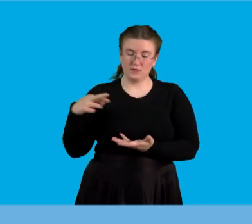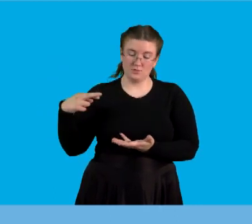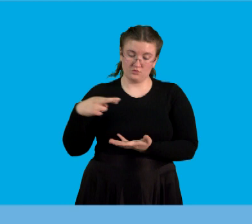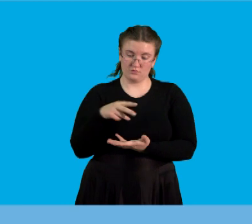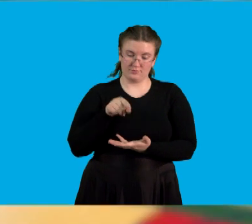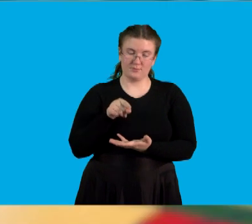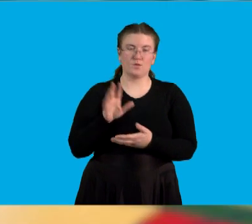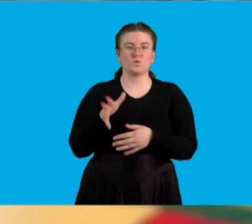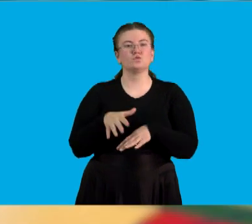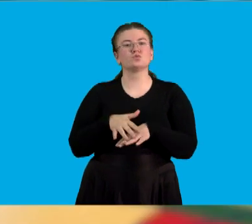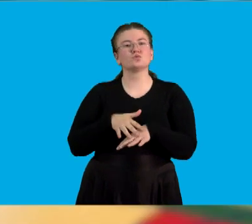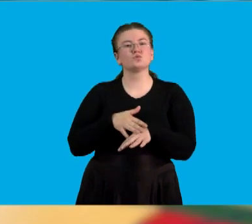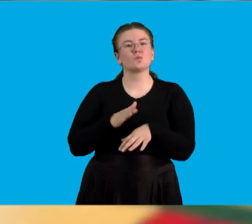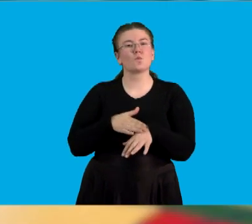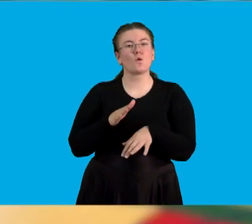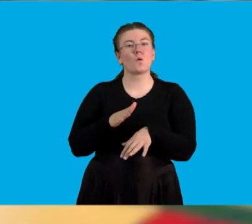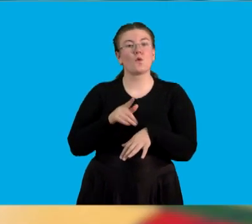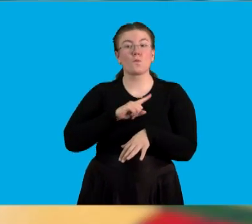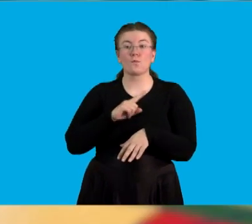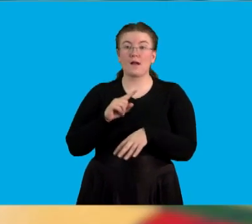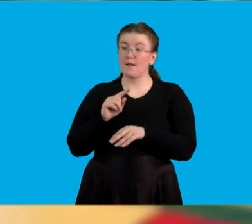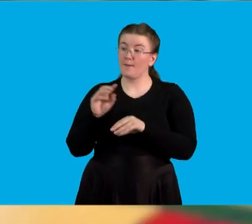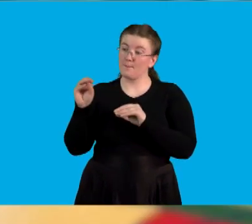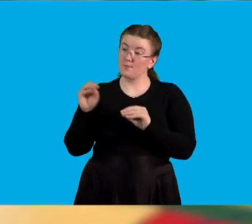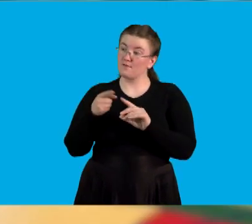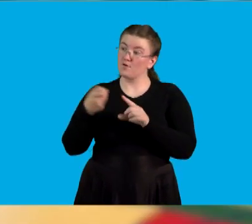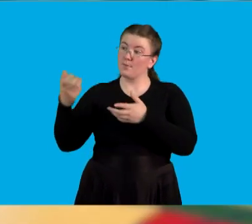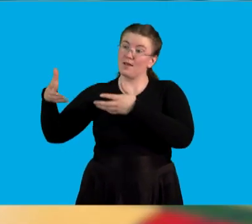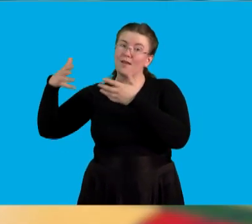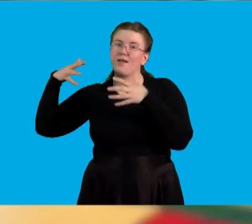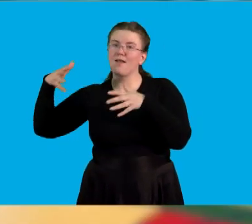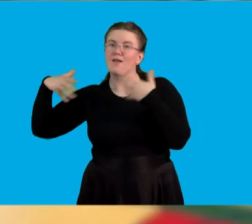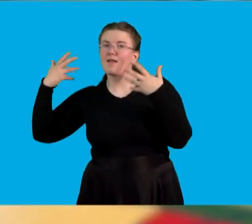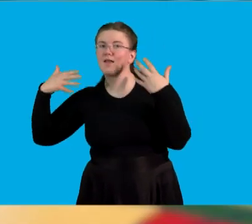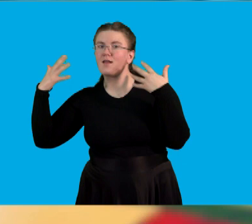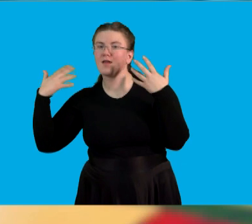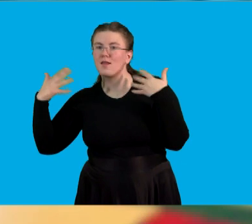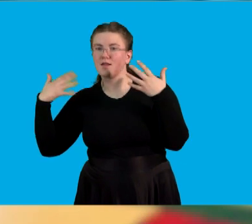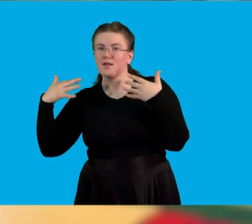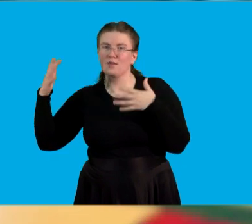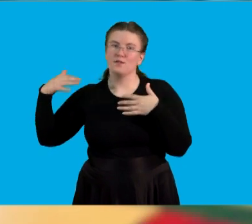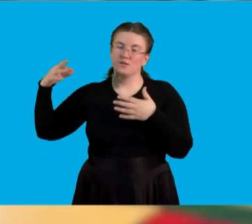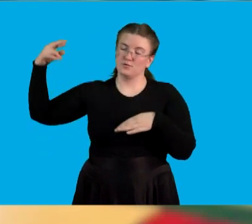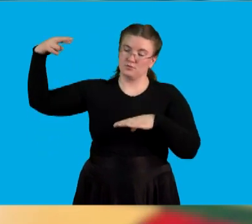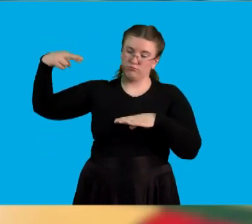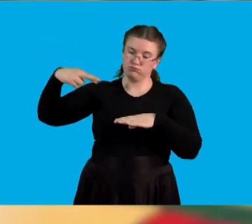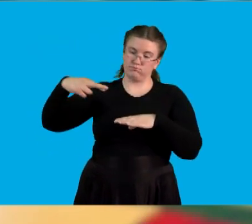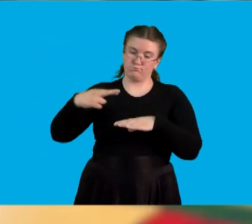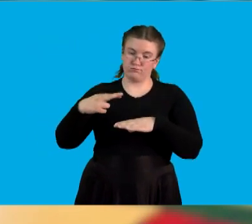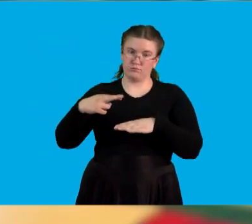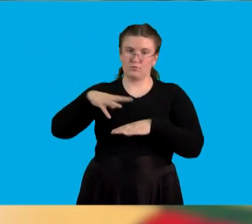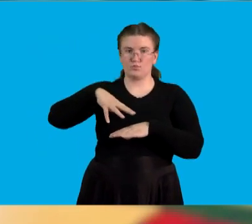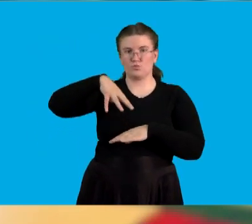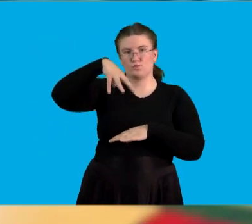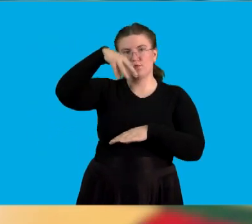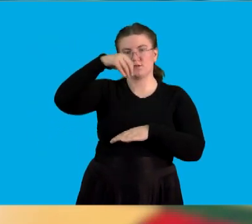because it is moving from one medium to the other medium. So remember, if it is moving from a less dense medium to a